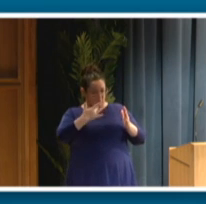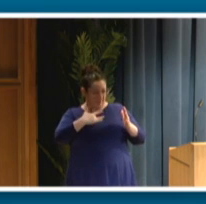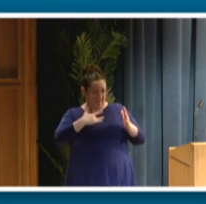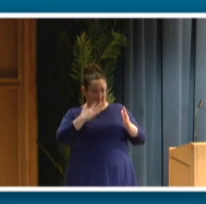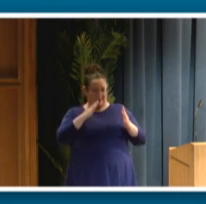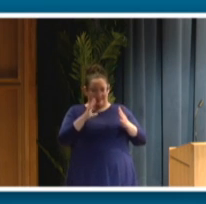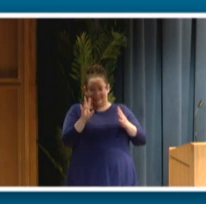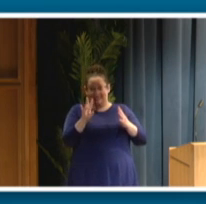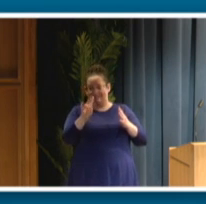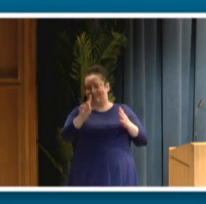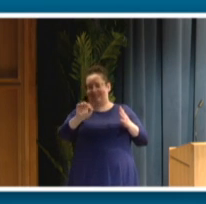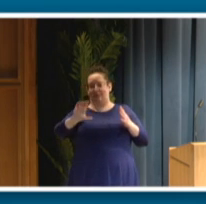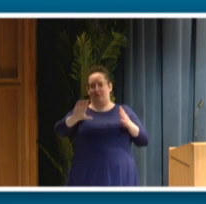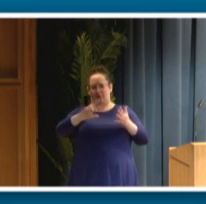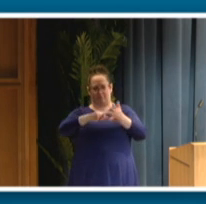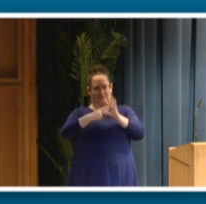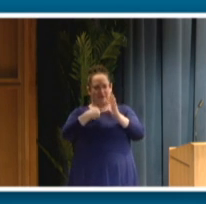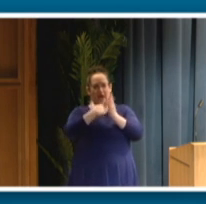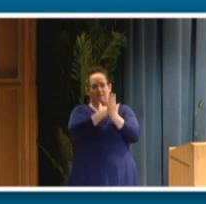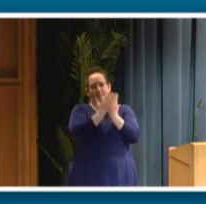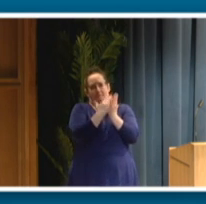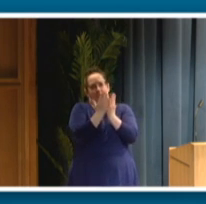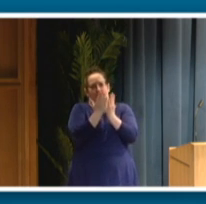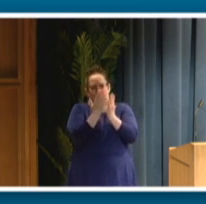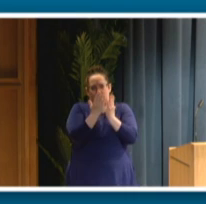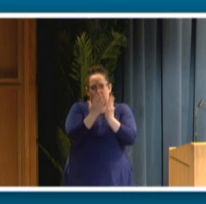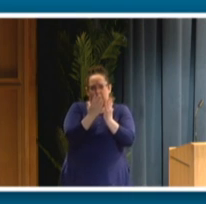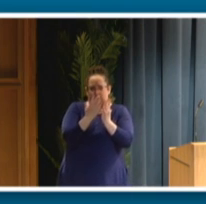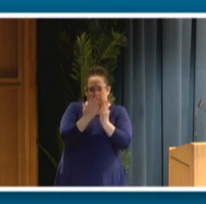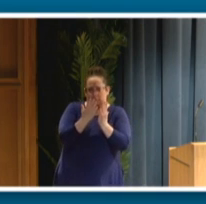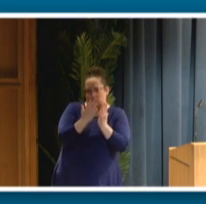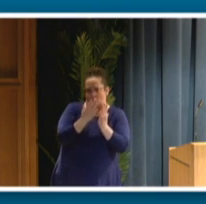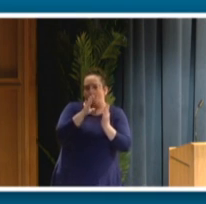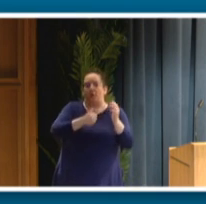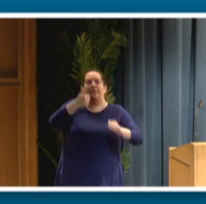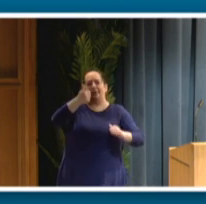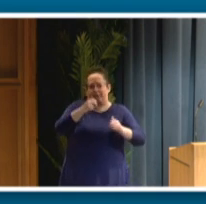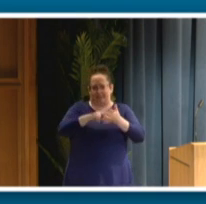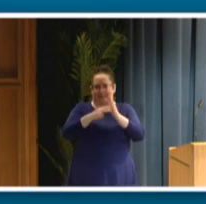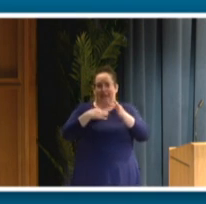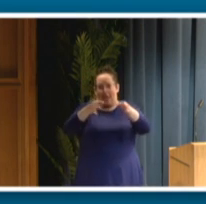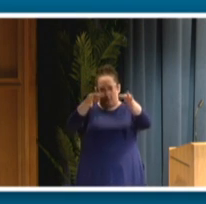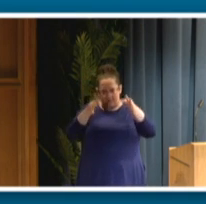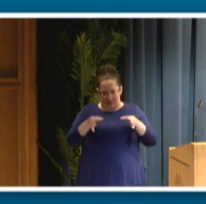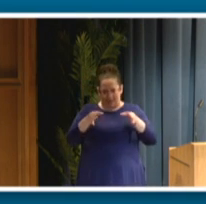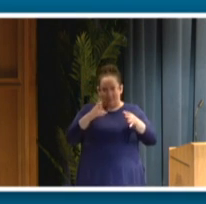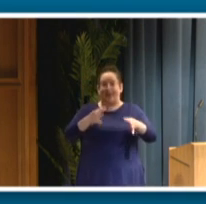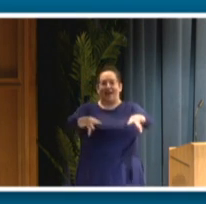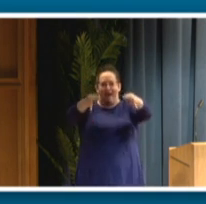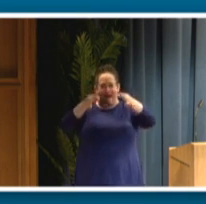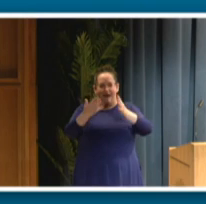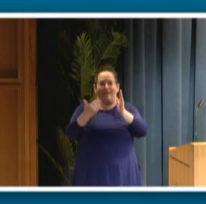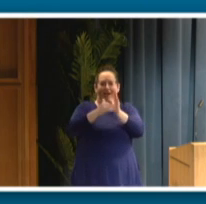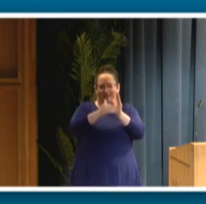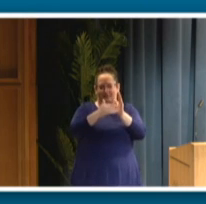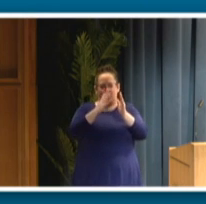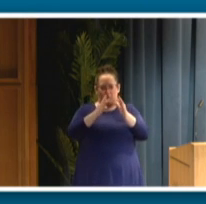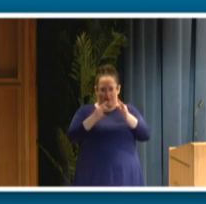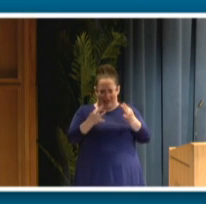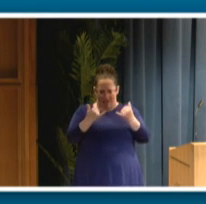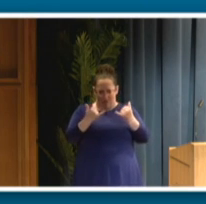10th grade, it's time for me to go to middle school. Okay. But unfortunately, what also happens is my grandmother